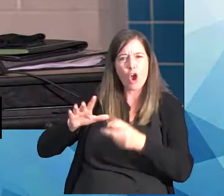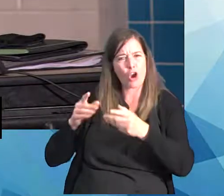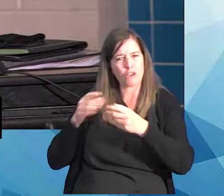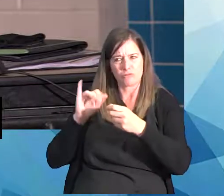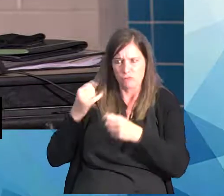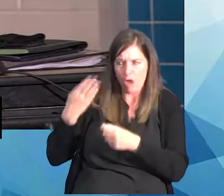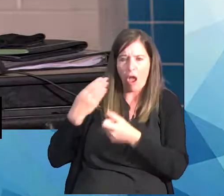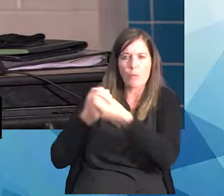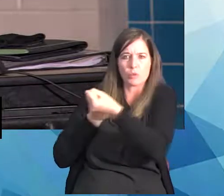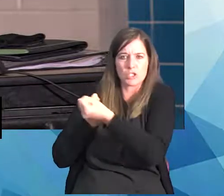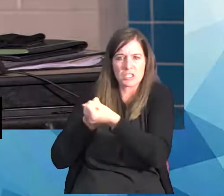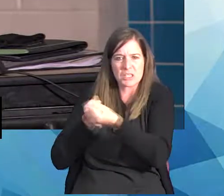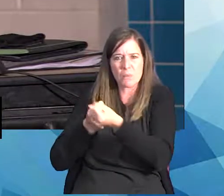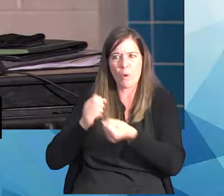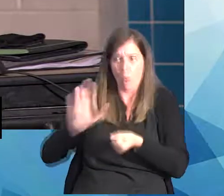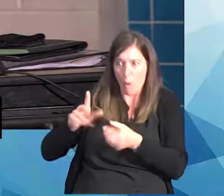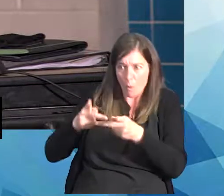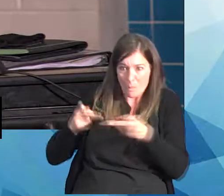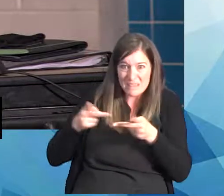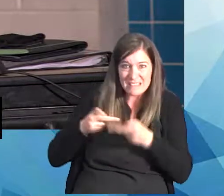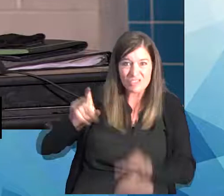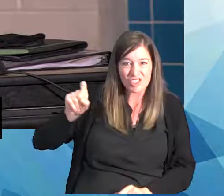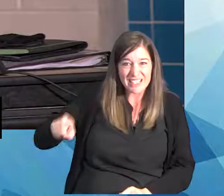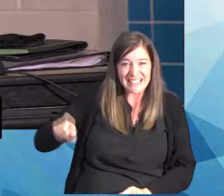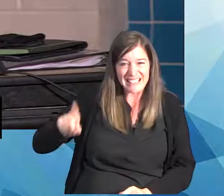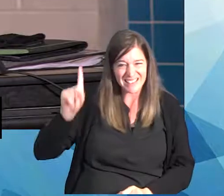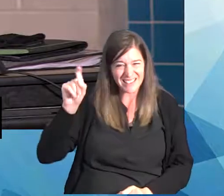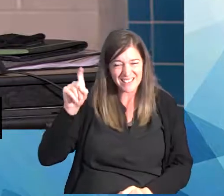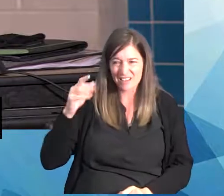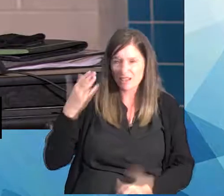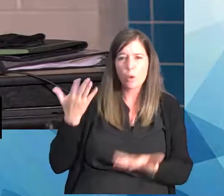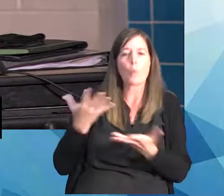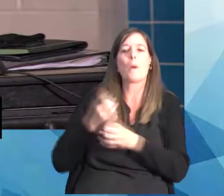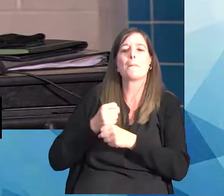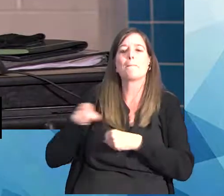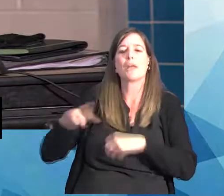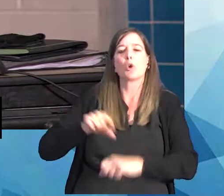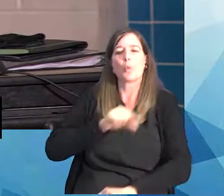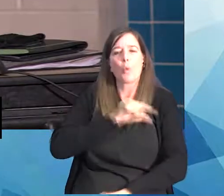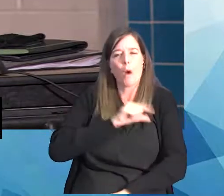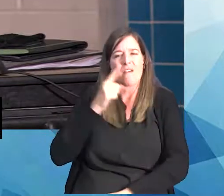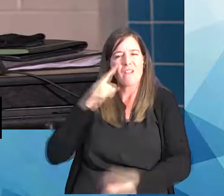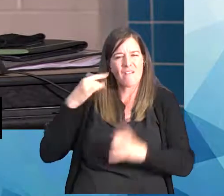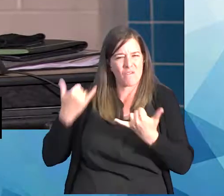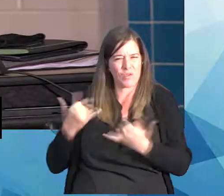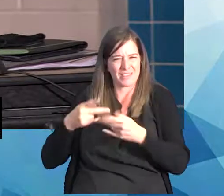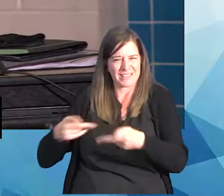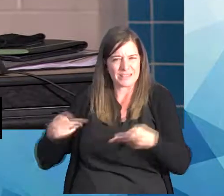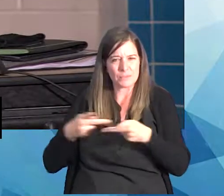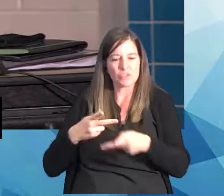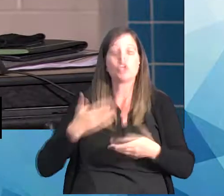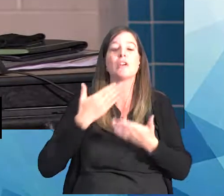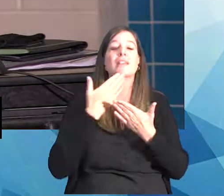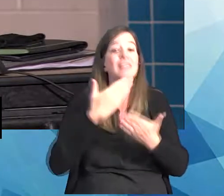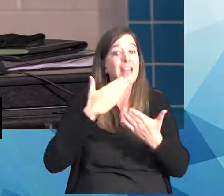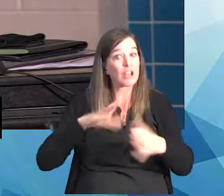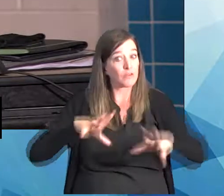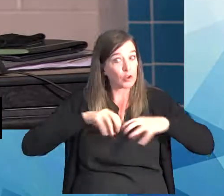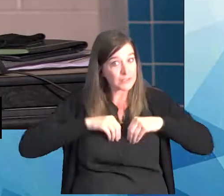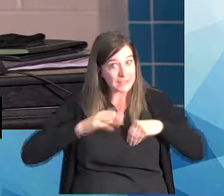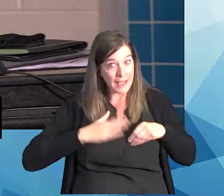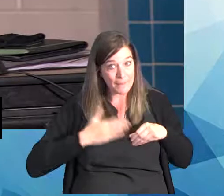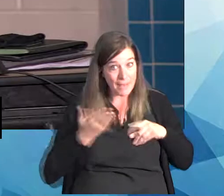position? Thank you for making this public platform available for submissions, as I am not able to attend the meetings. I will do